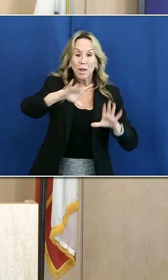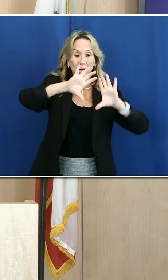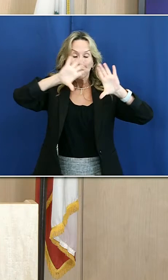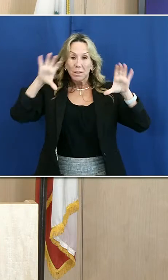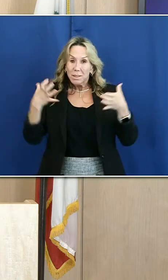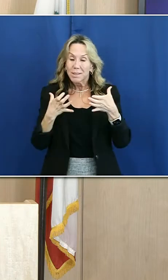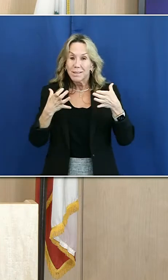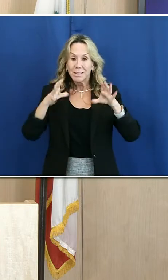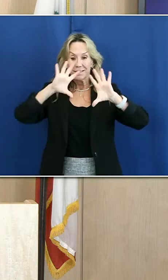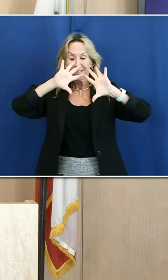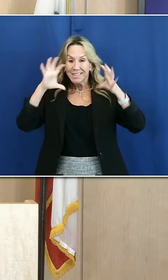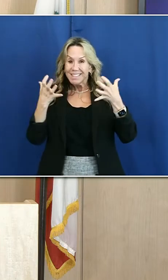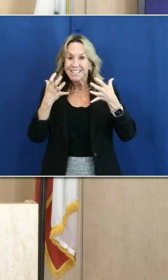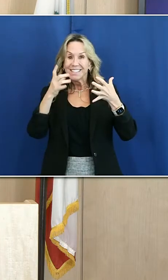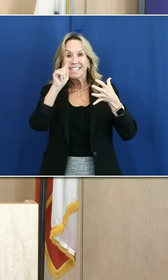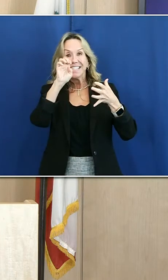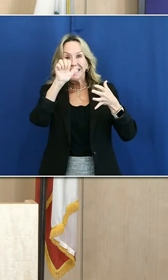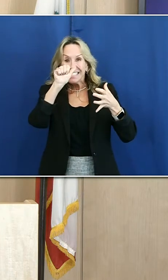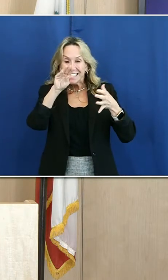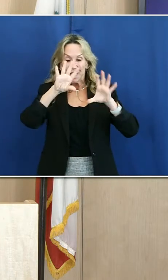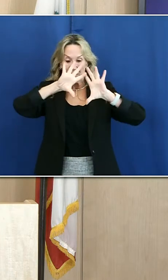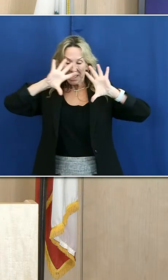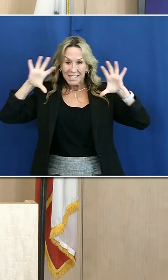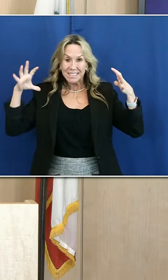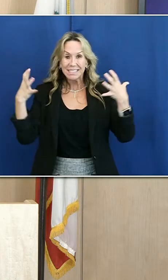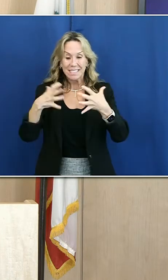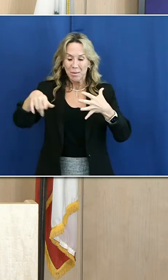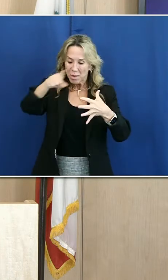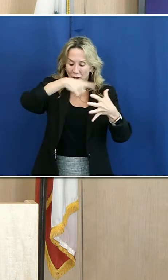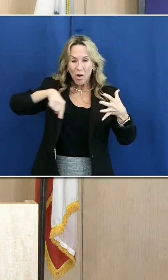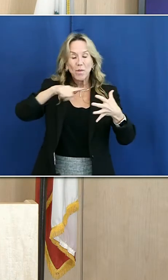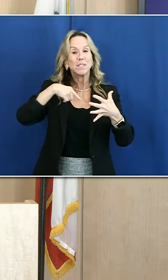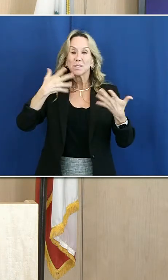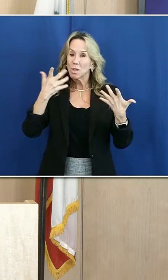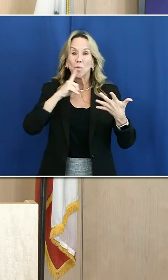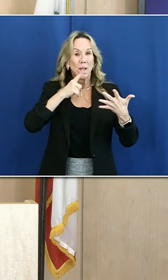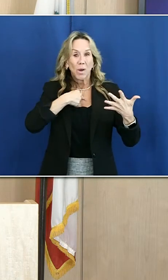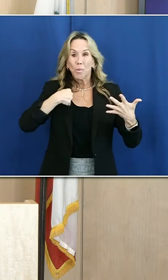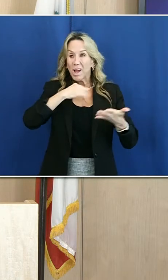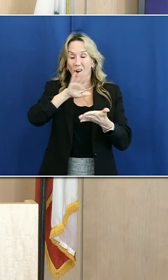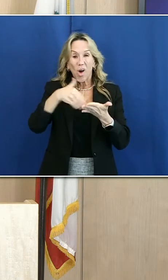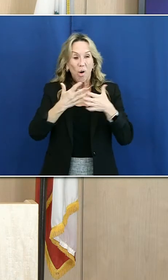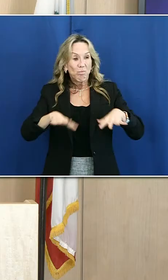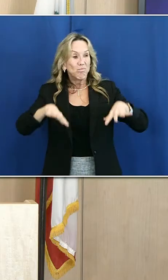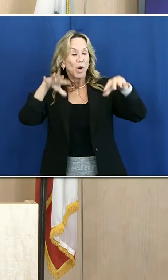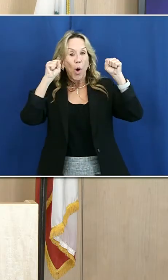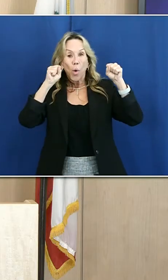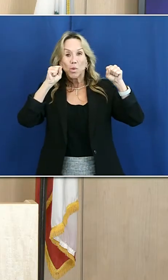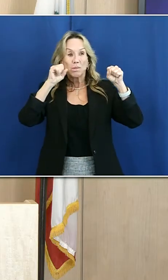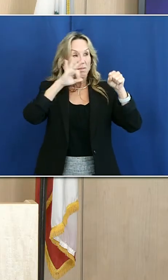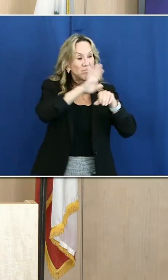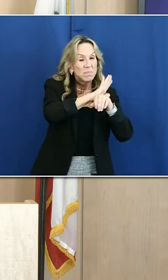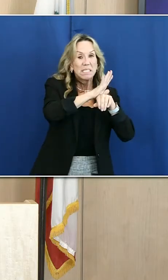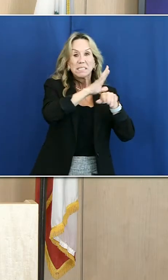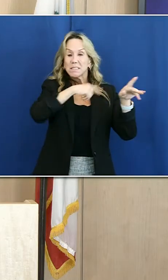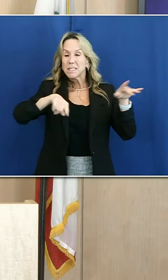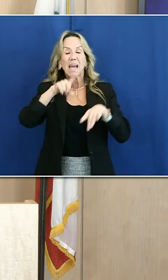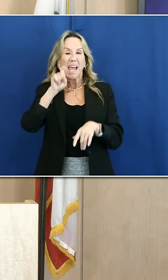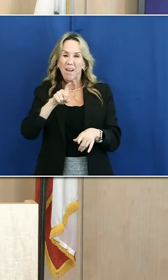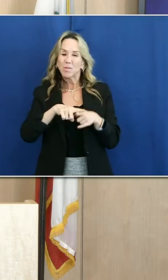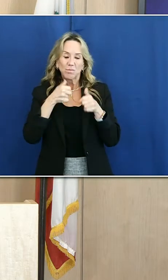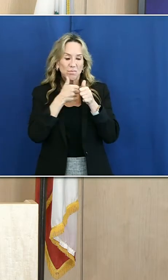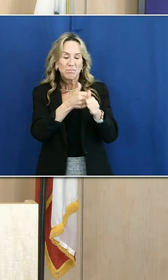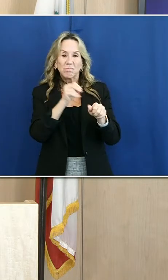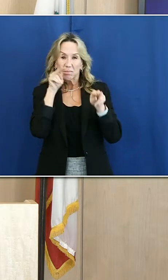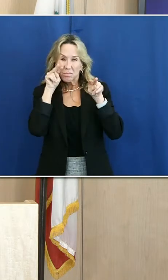and the hosts, the organizers that really have to mandate these requirements. They have to stick to them. They have to enforce them. And we will